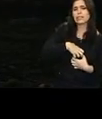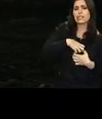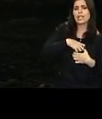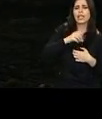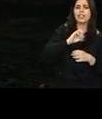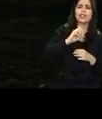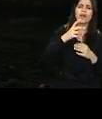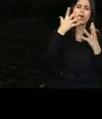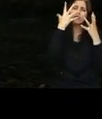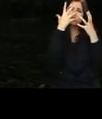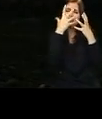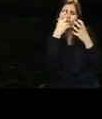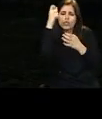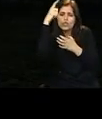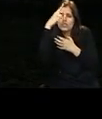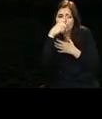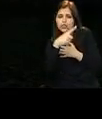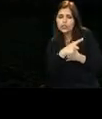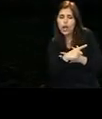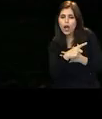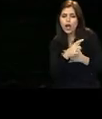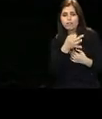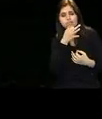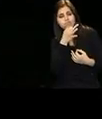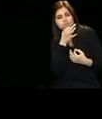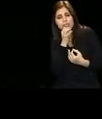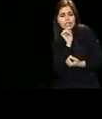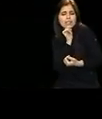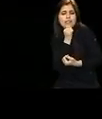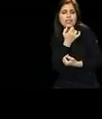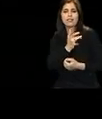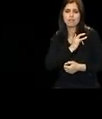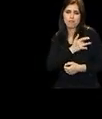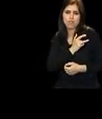and touch the horizon between promises and confidences of love.